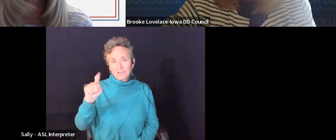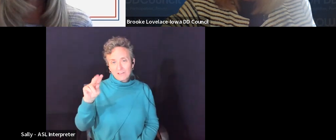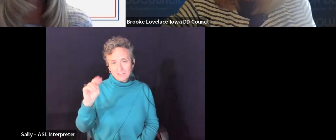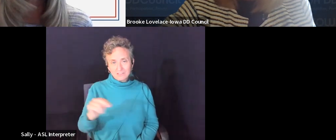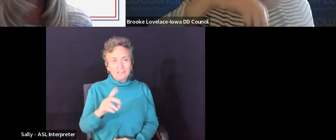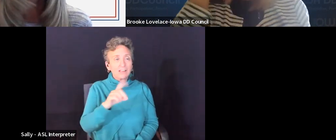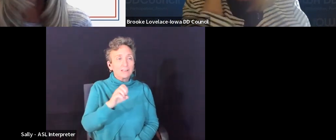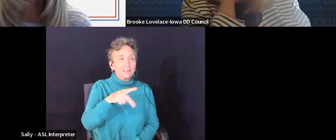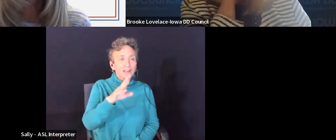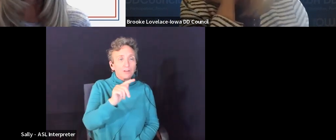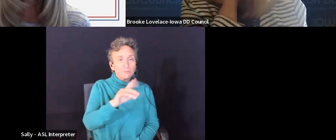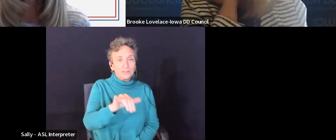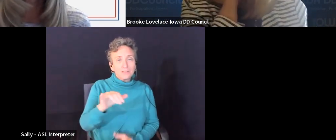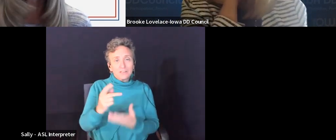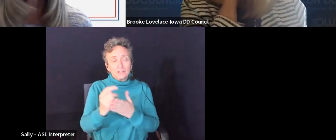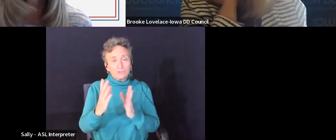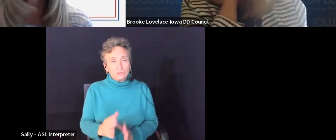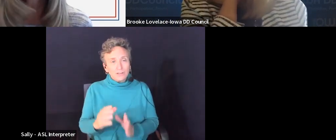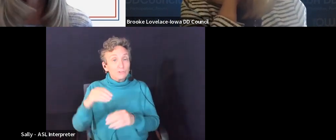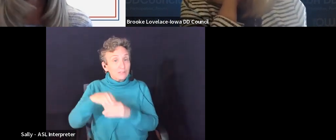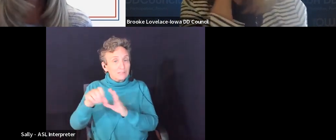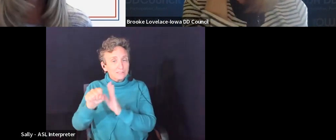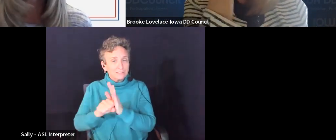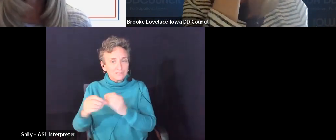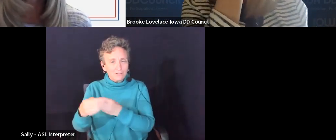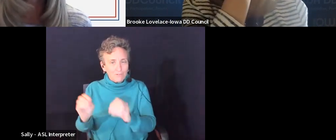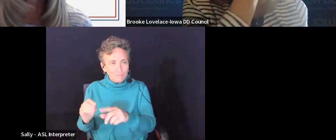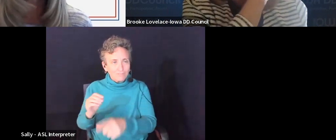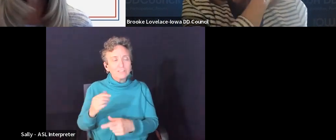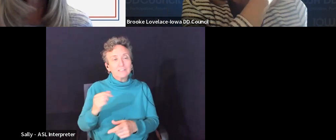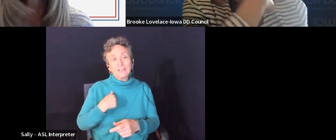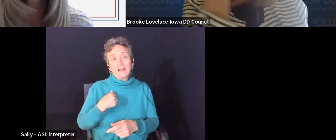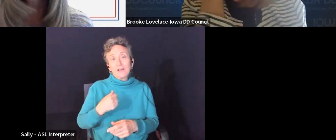State Treasurer's Office. I had the opportunity to work with the team